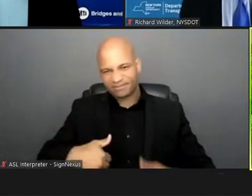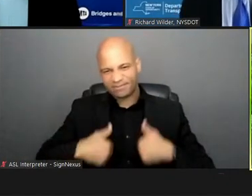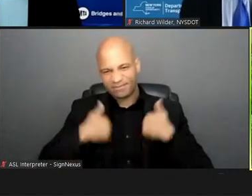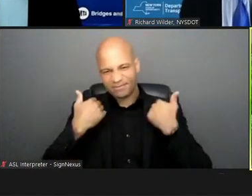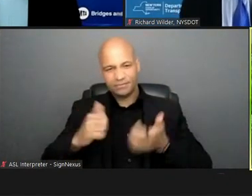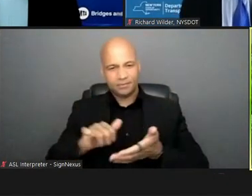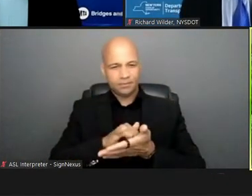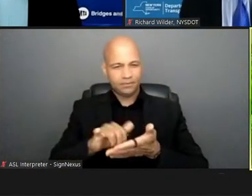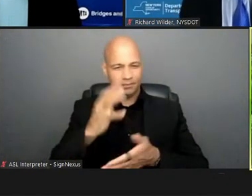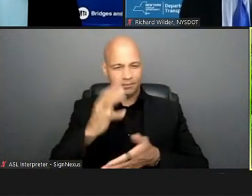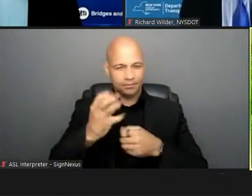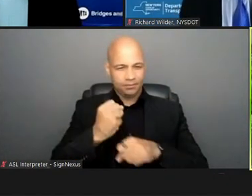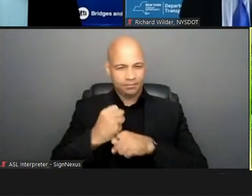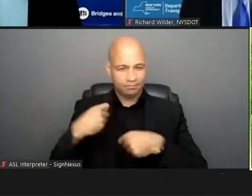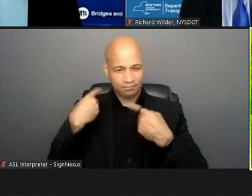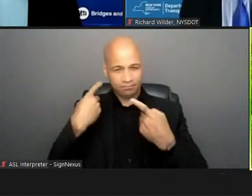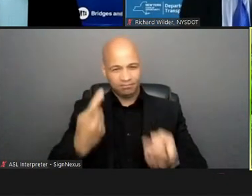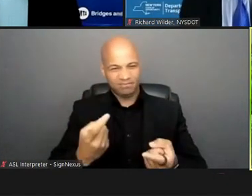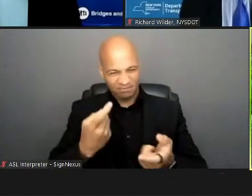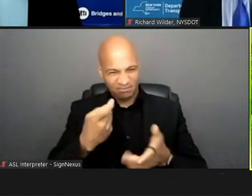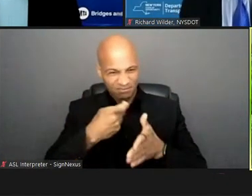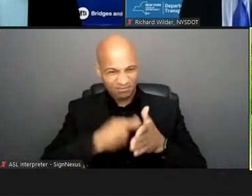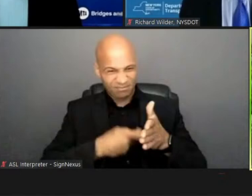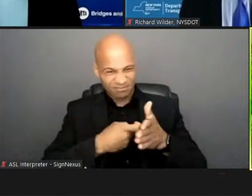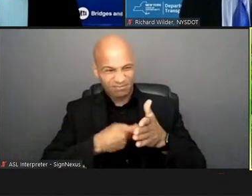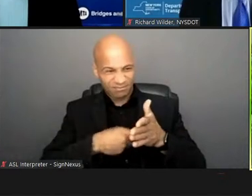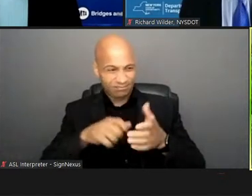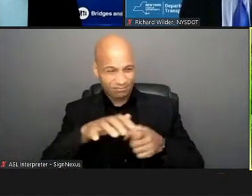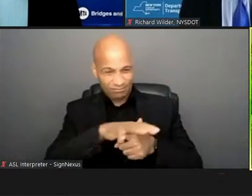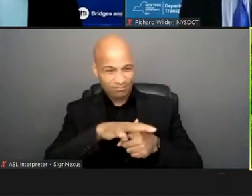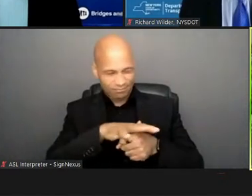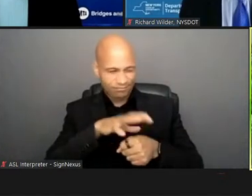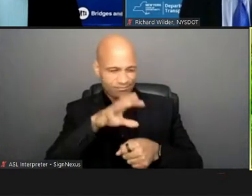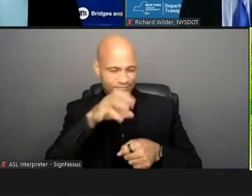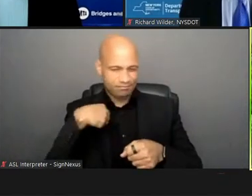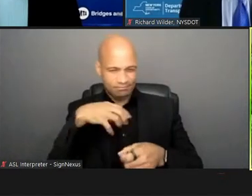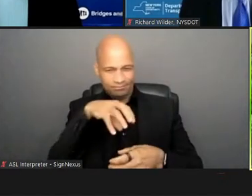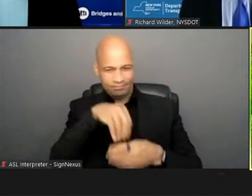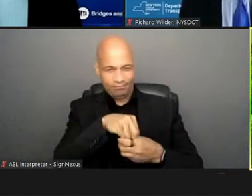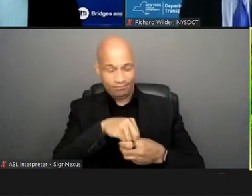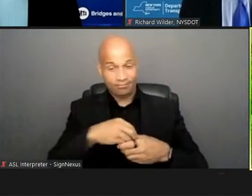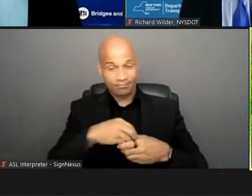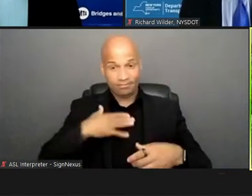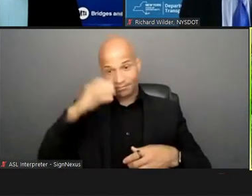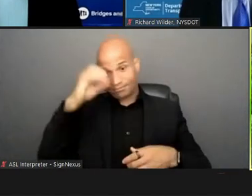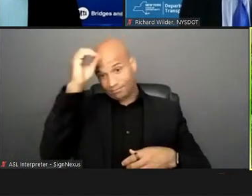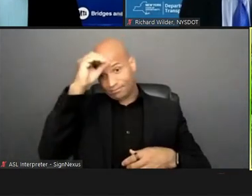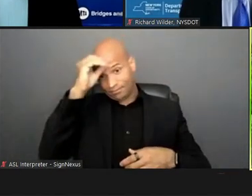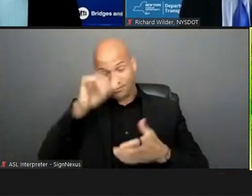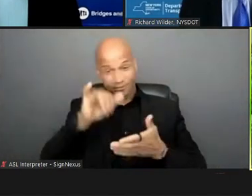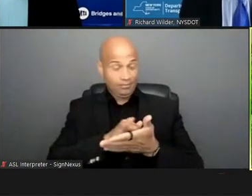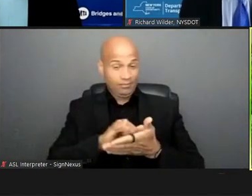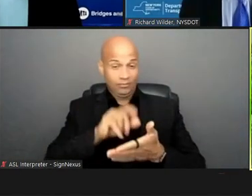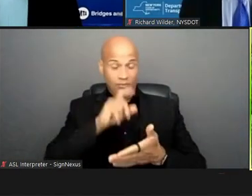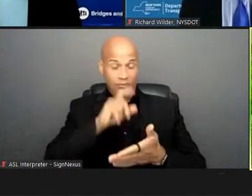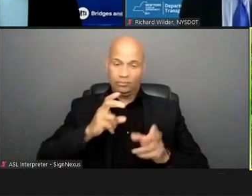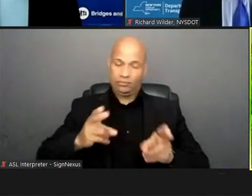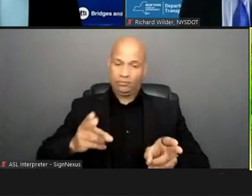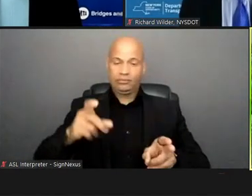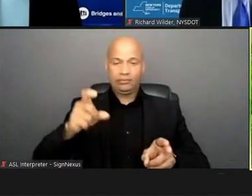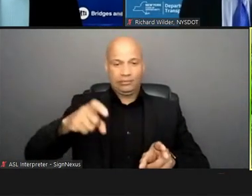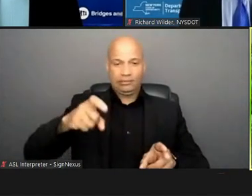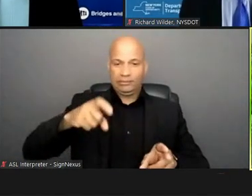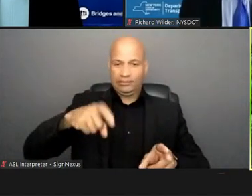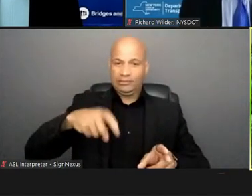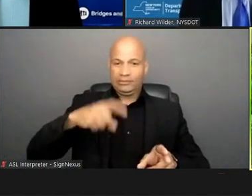and in the proposed congestion pricing zone for all of those four years um in my opinion New York really urgently needs congestion pricing both